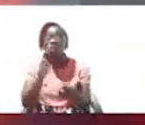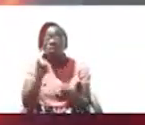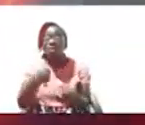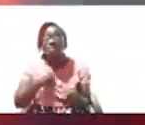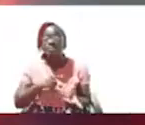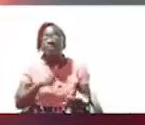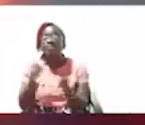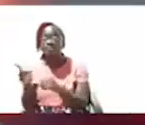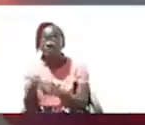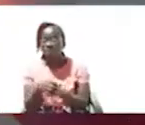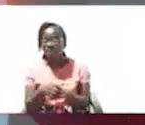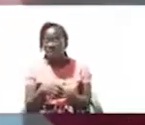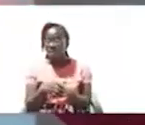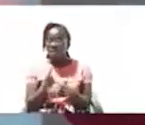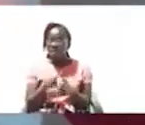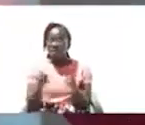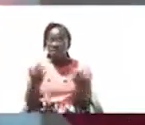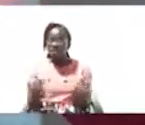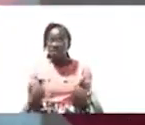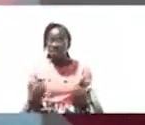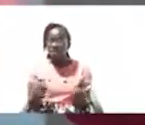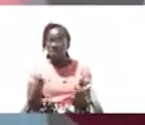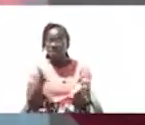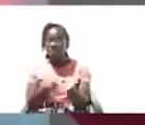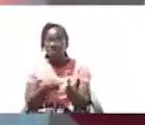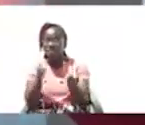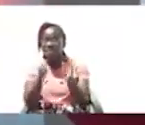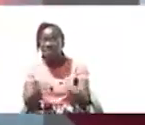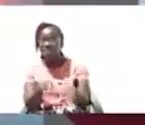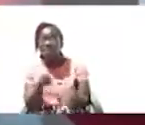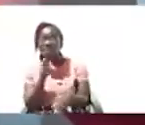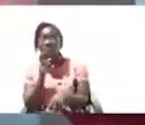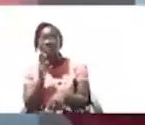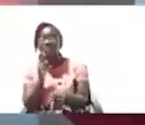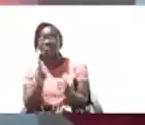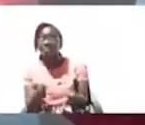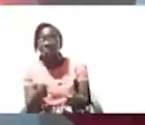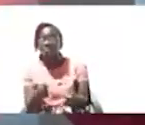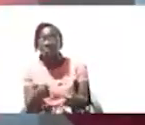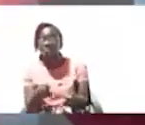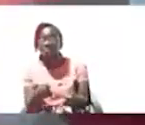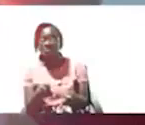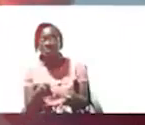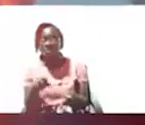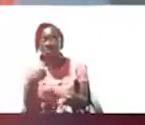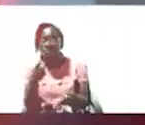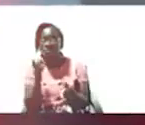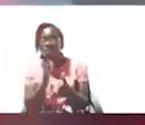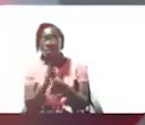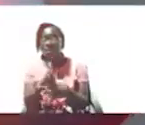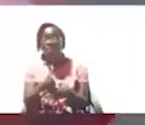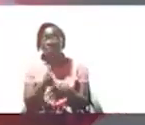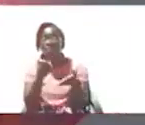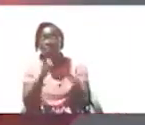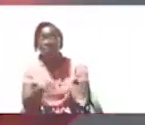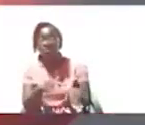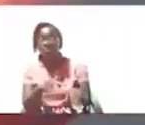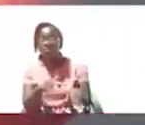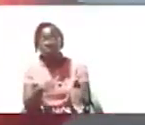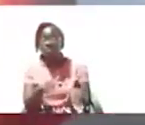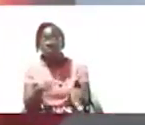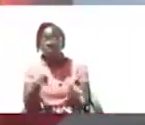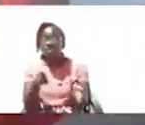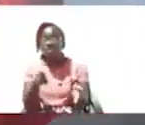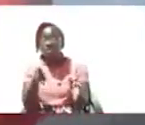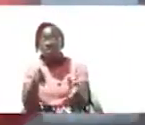ase. Baby, I woke on. Onim. A faith in which your leader says he doesn't know where you are